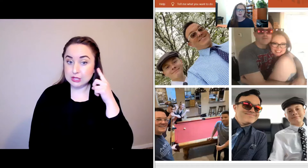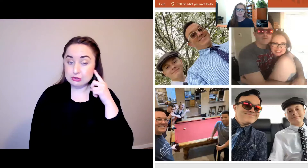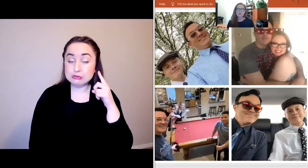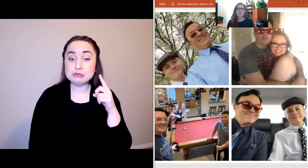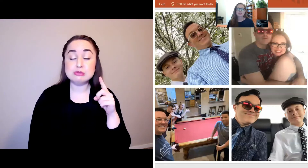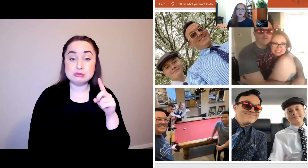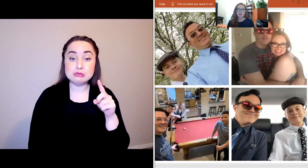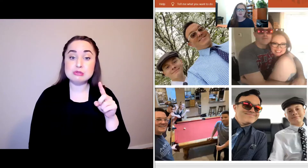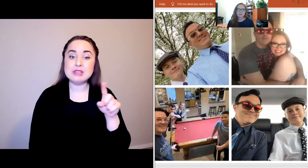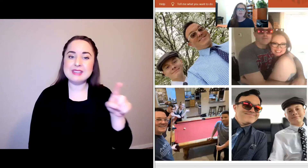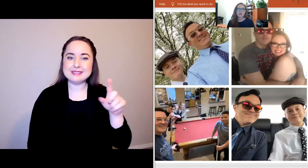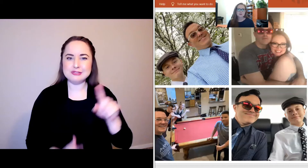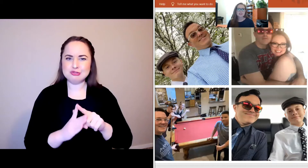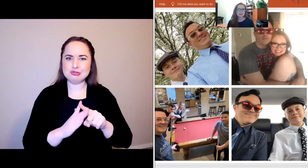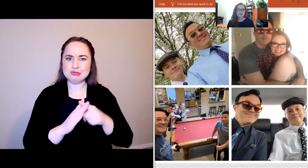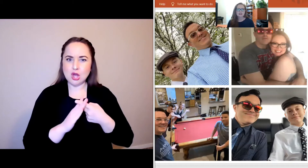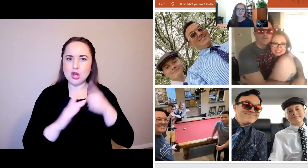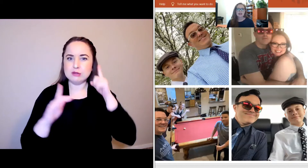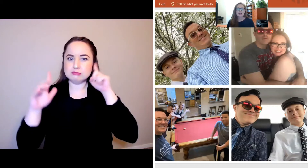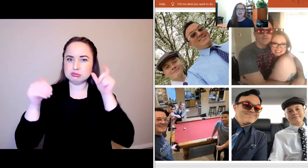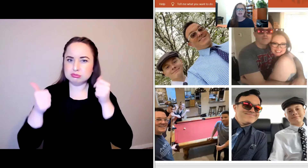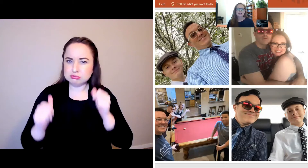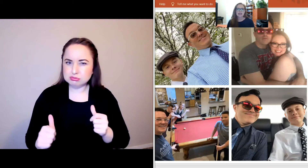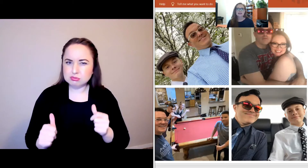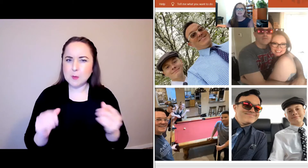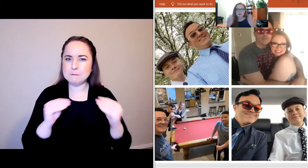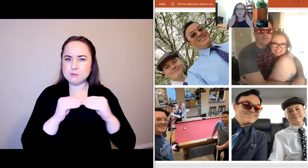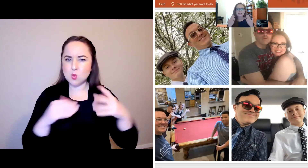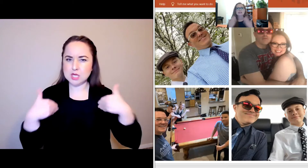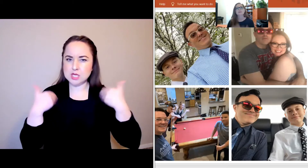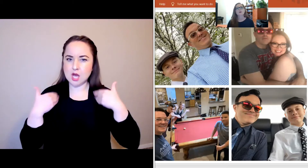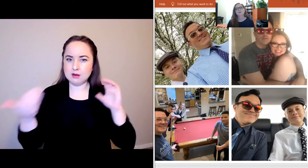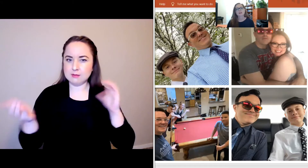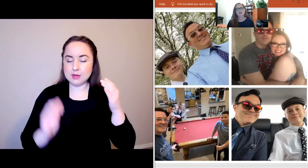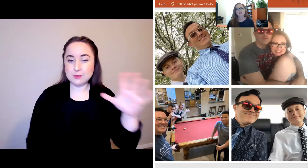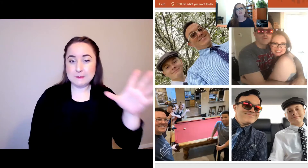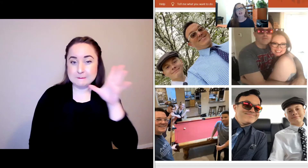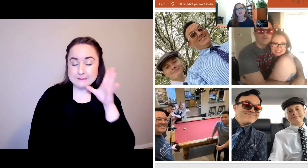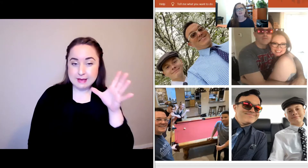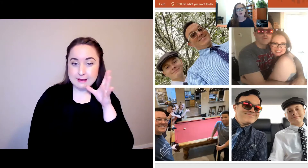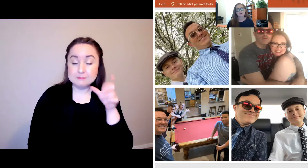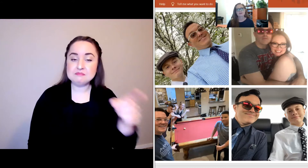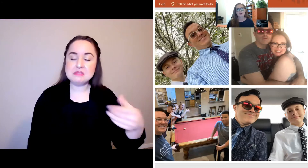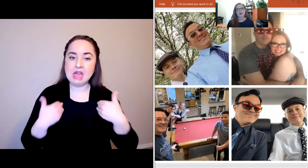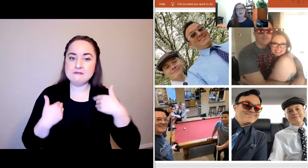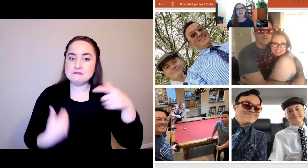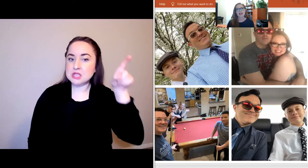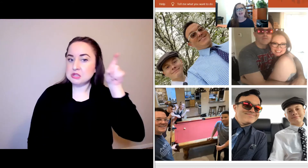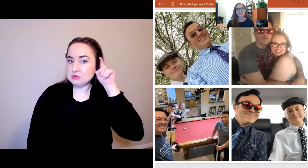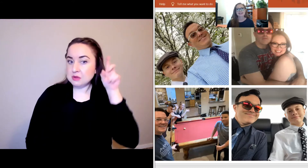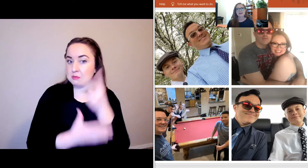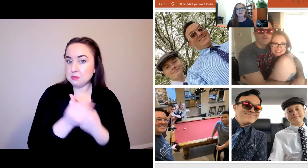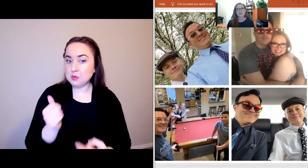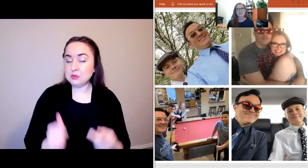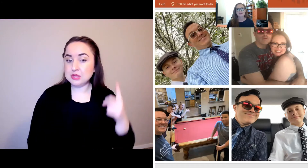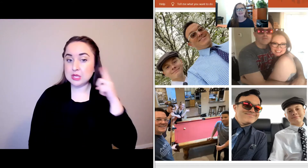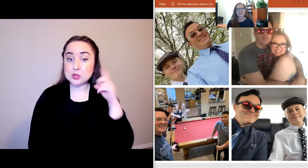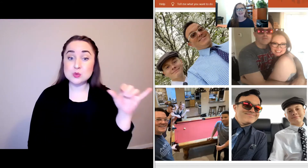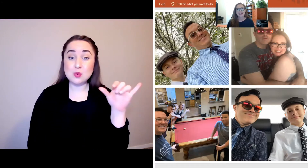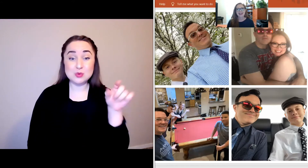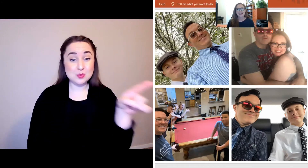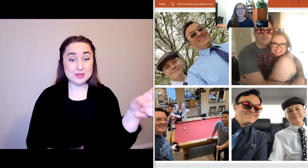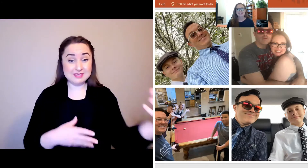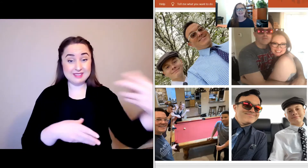his hearing much younger than my mother did. And he has hearing aids in both ears and as part of our ASL group.